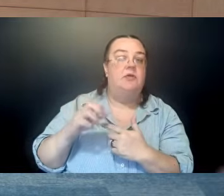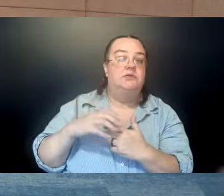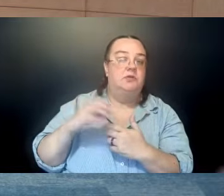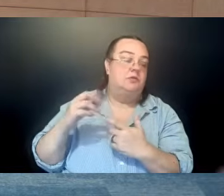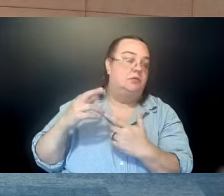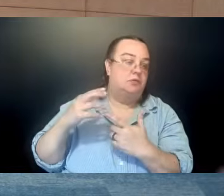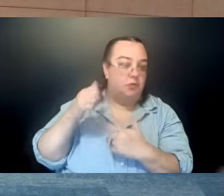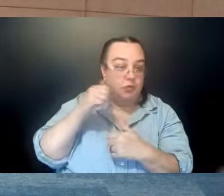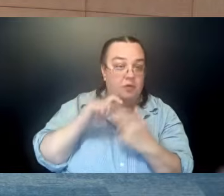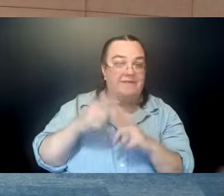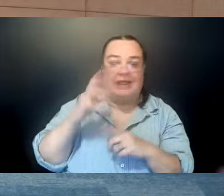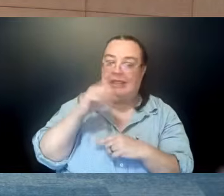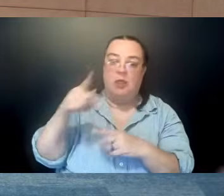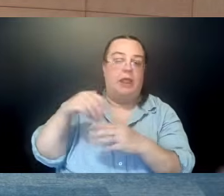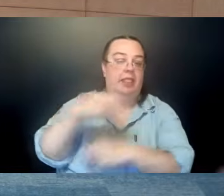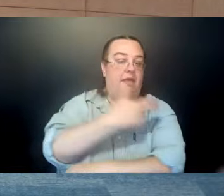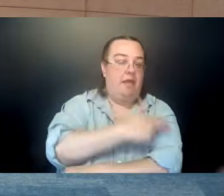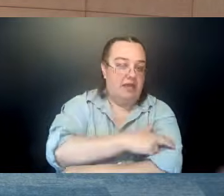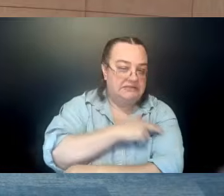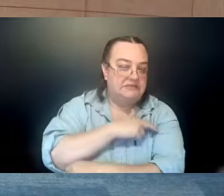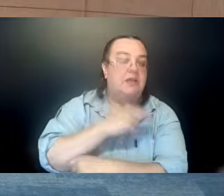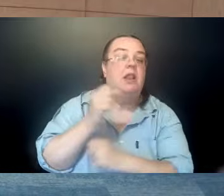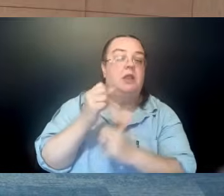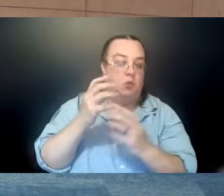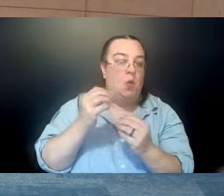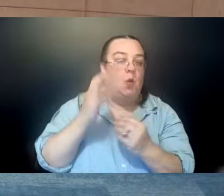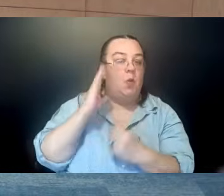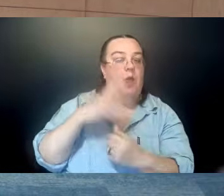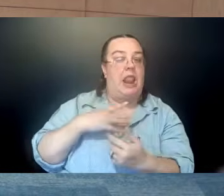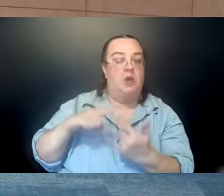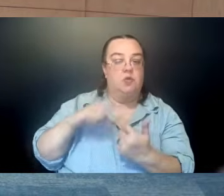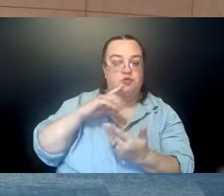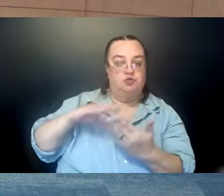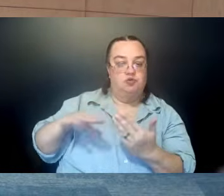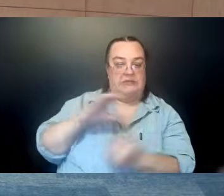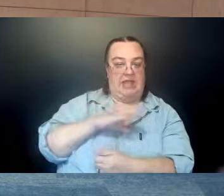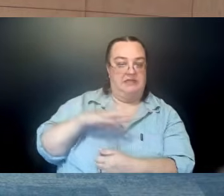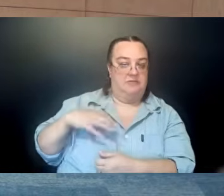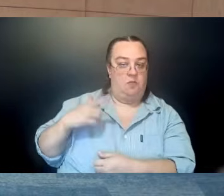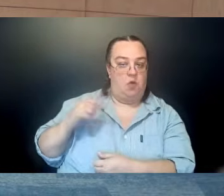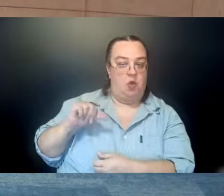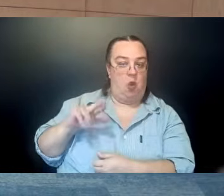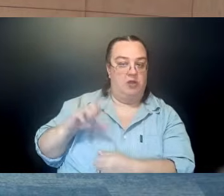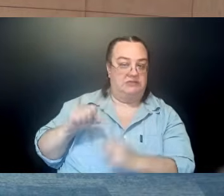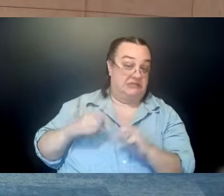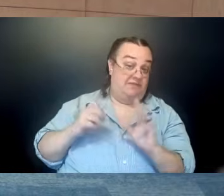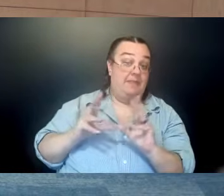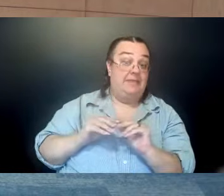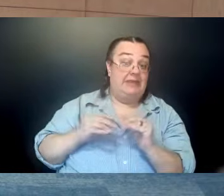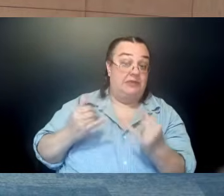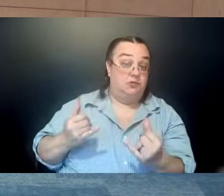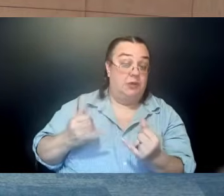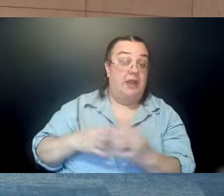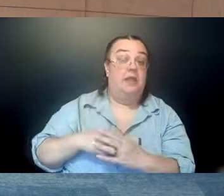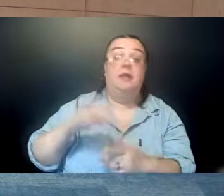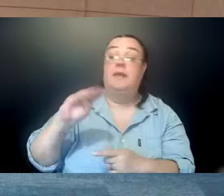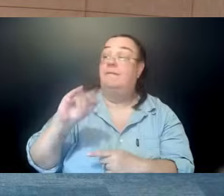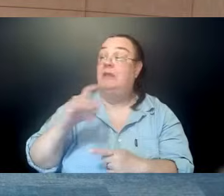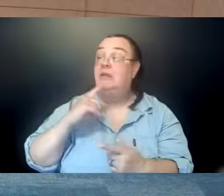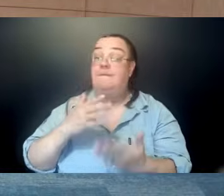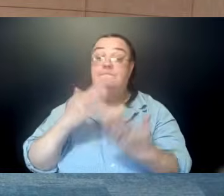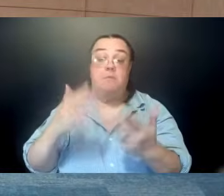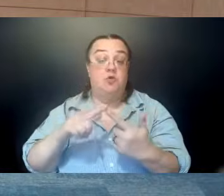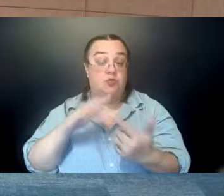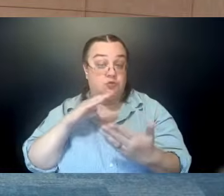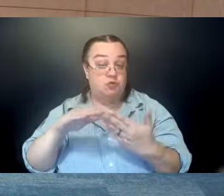I guess they're in the hospital, so I would like to excuse Councilmember Garces from today's meeting. There's a motion to excuse